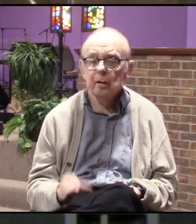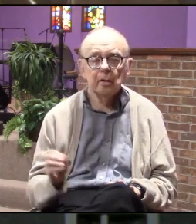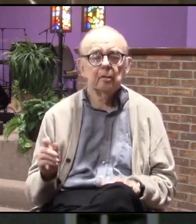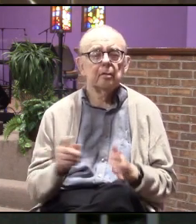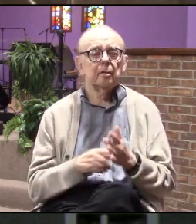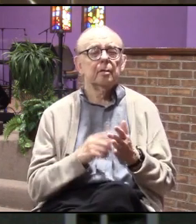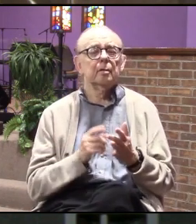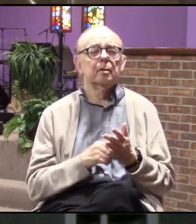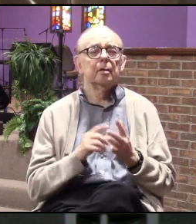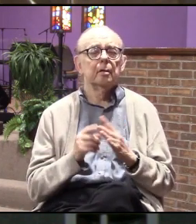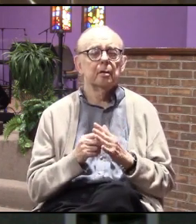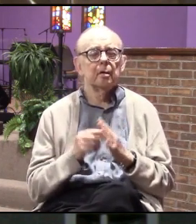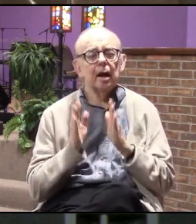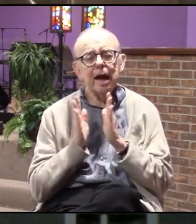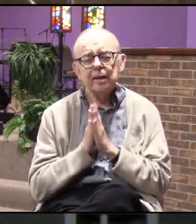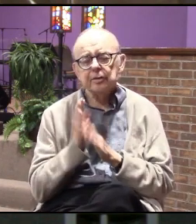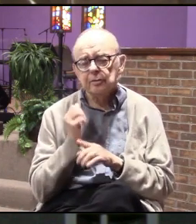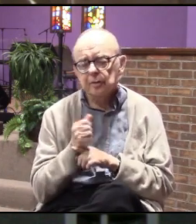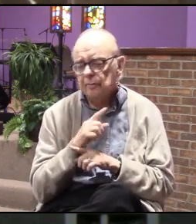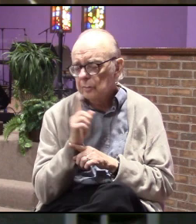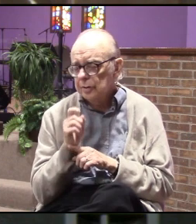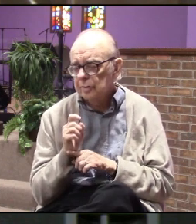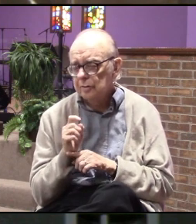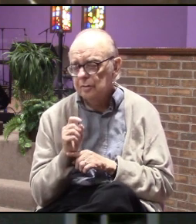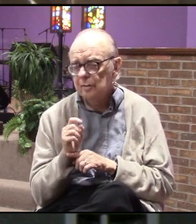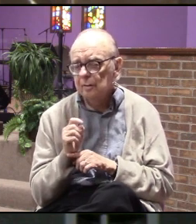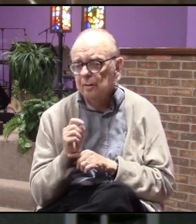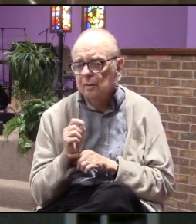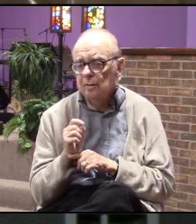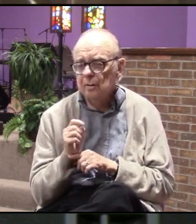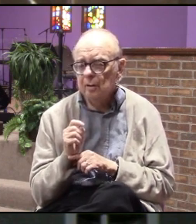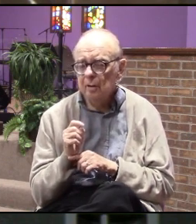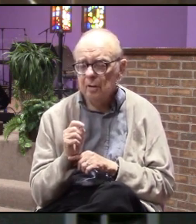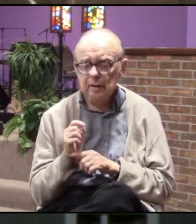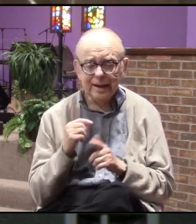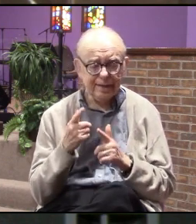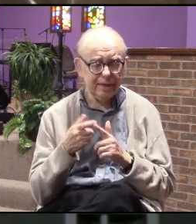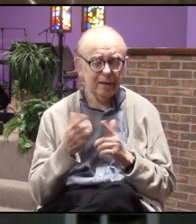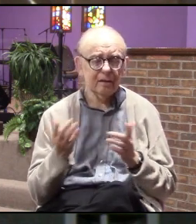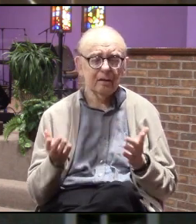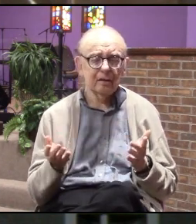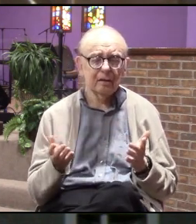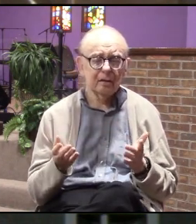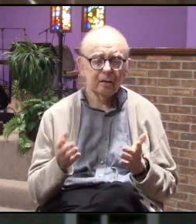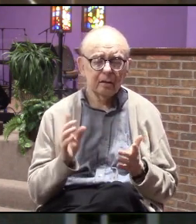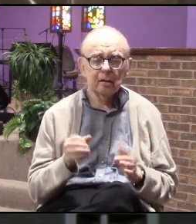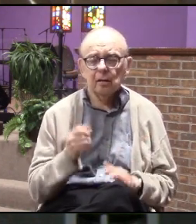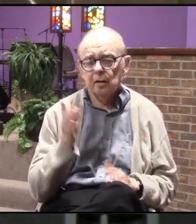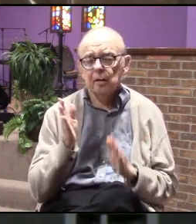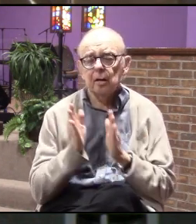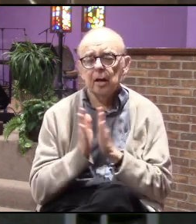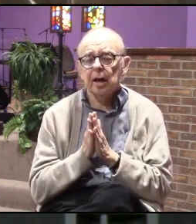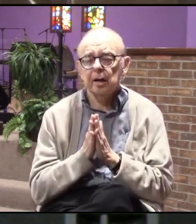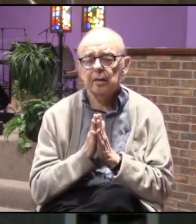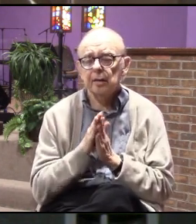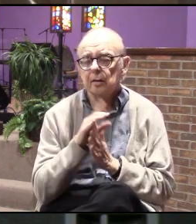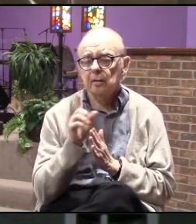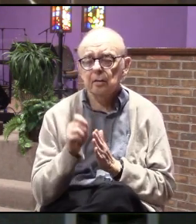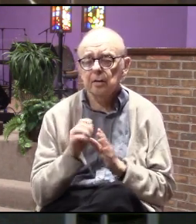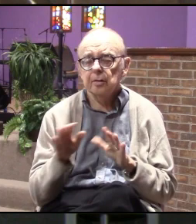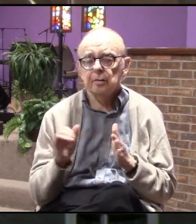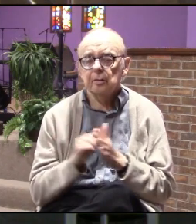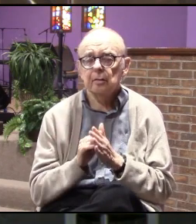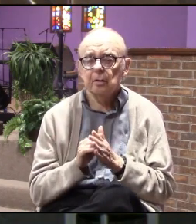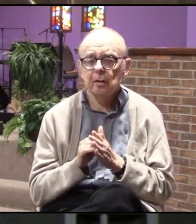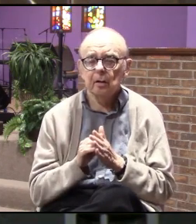And sometimes you begin to ask yourself questions. And then you really need to ask yourself this question, and you